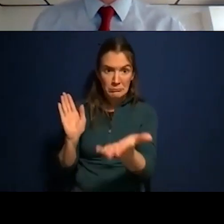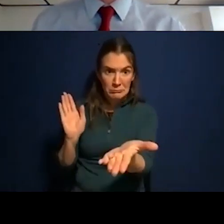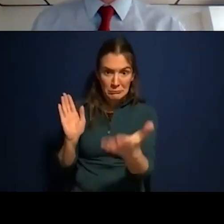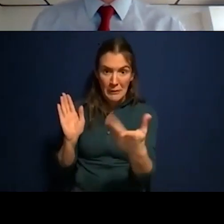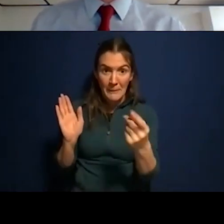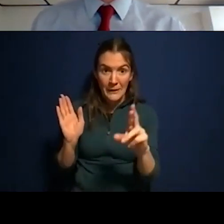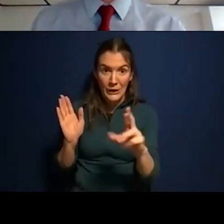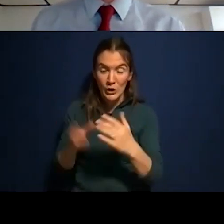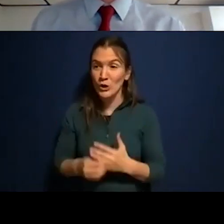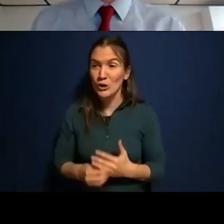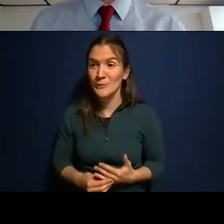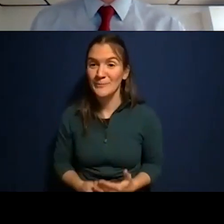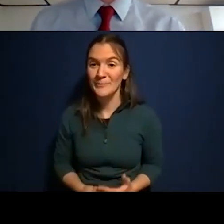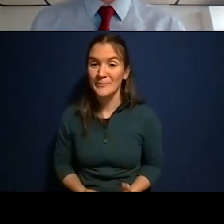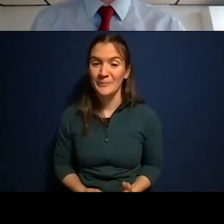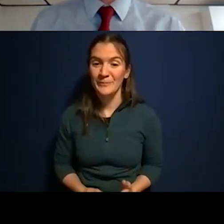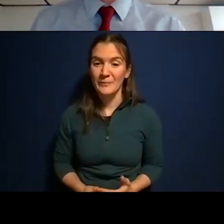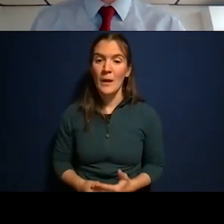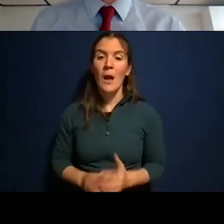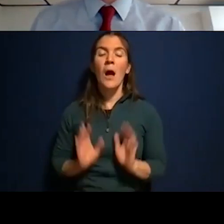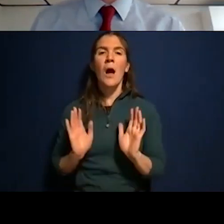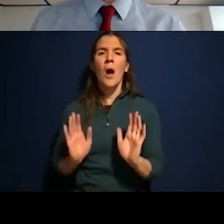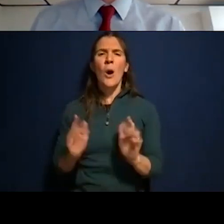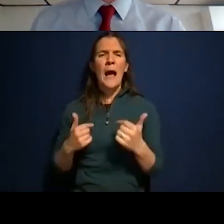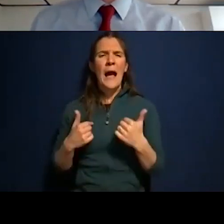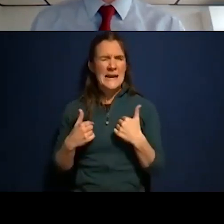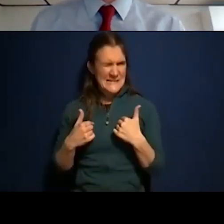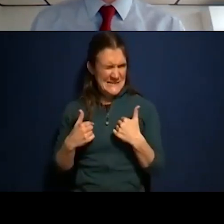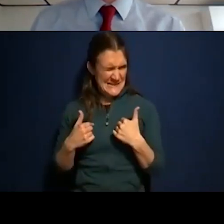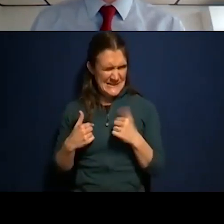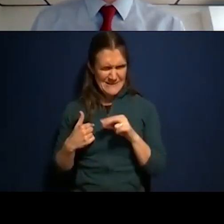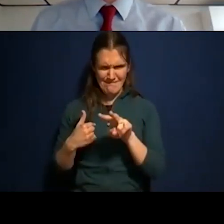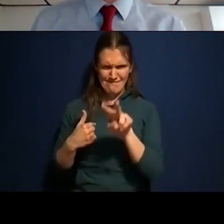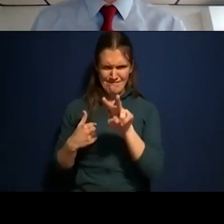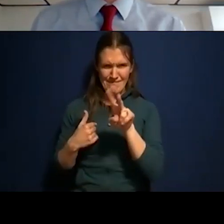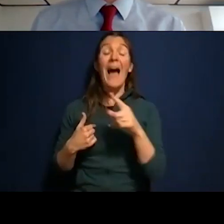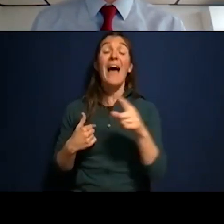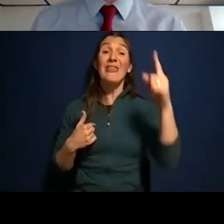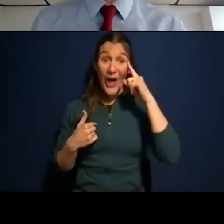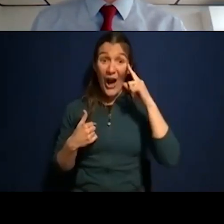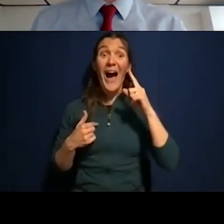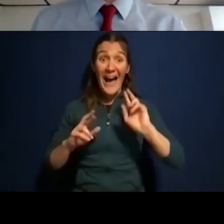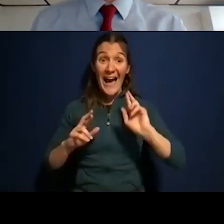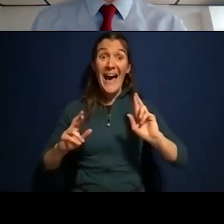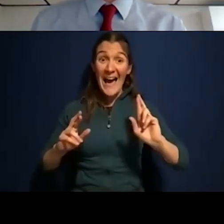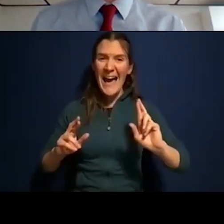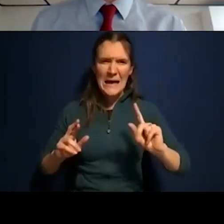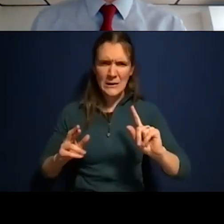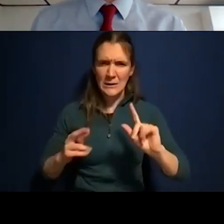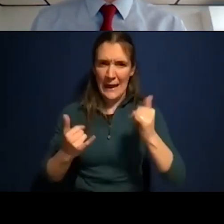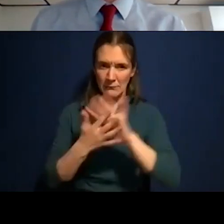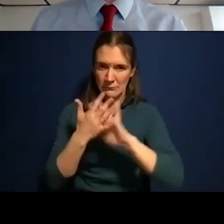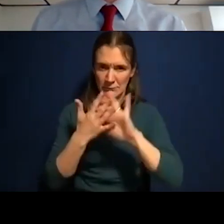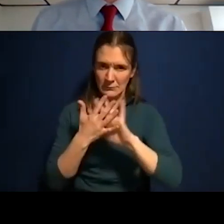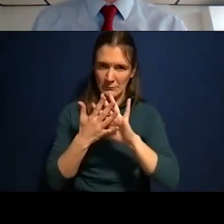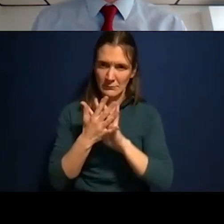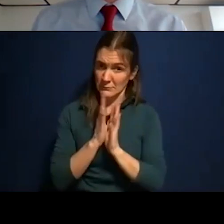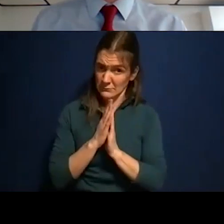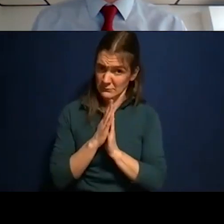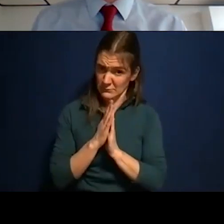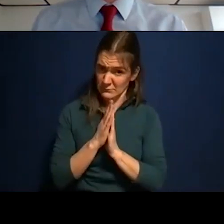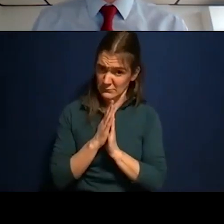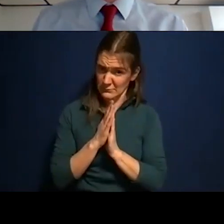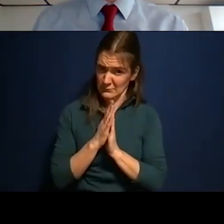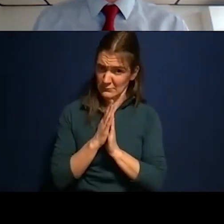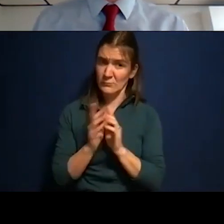Peter weigh in. I didn't understand what I thought was emerging as a consensus to include